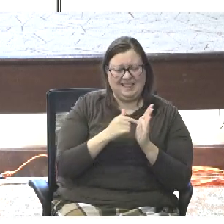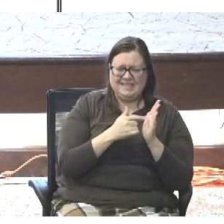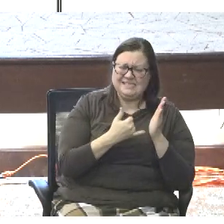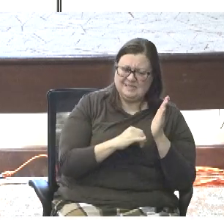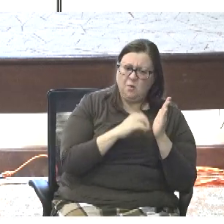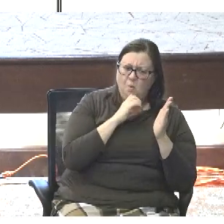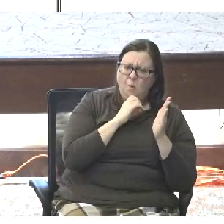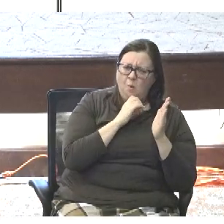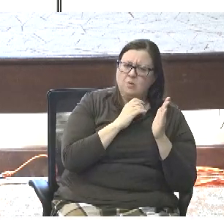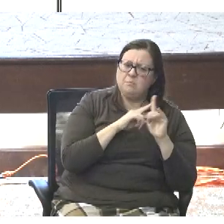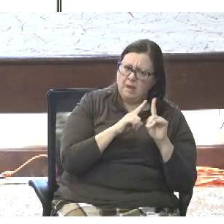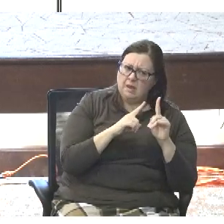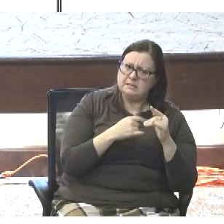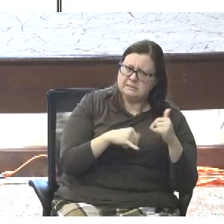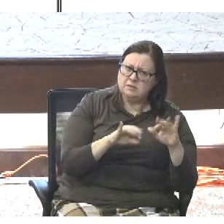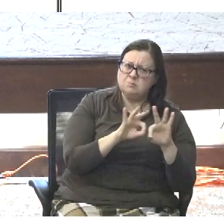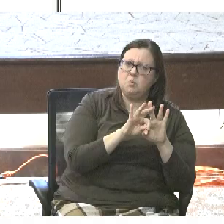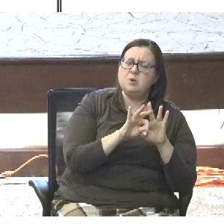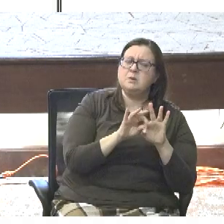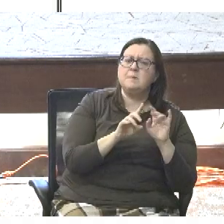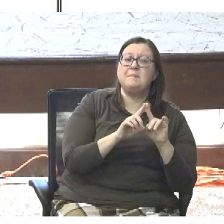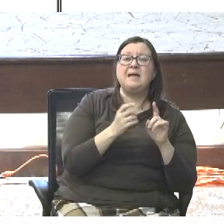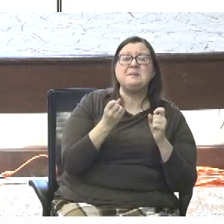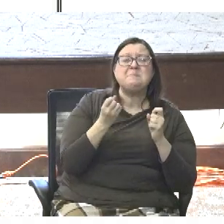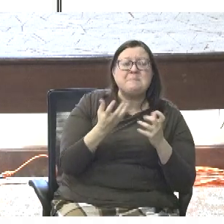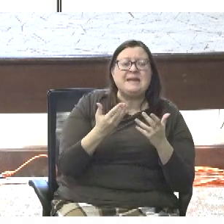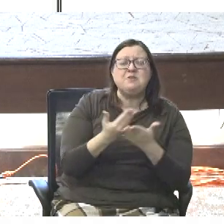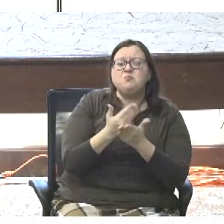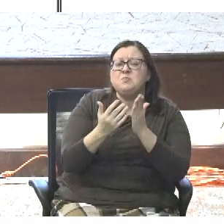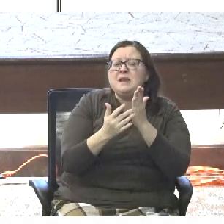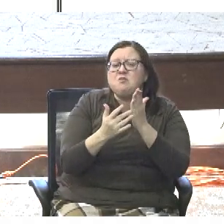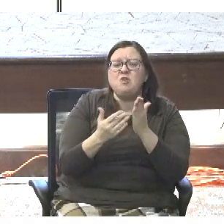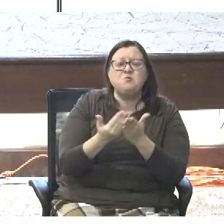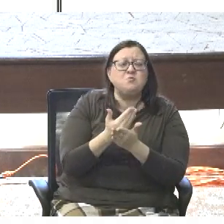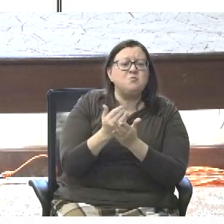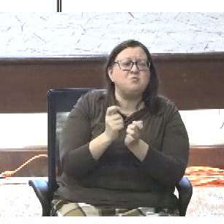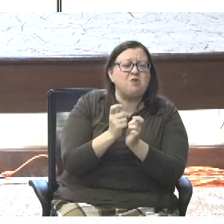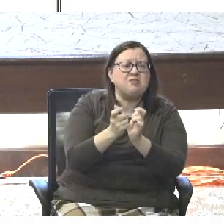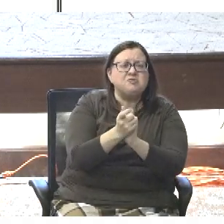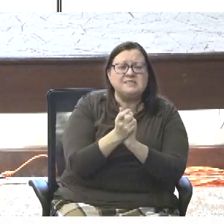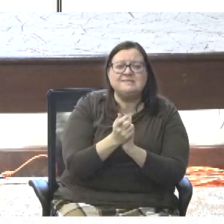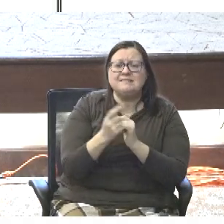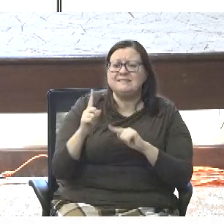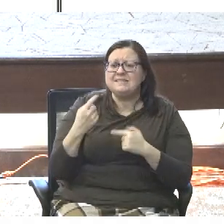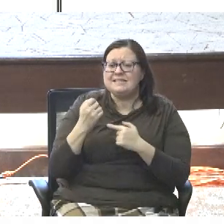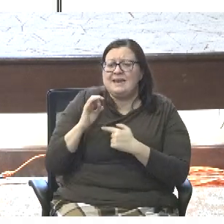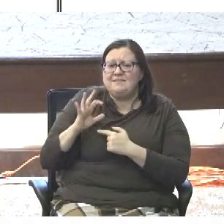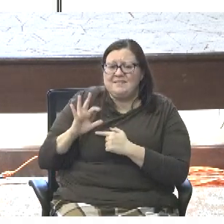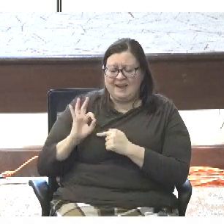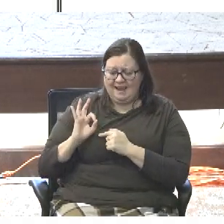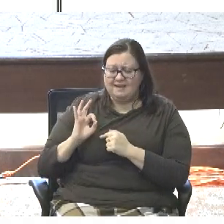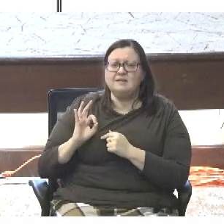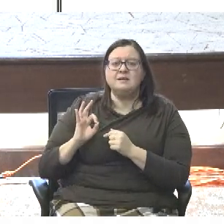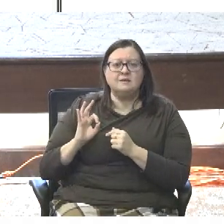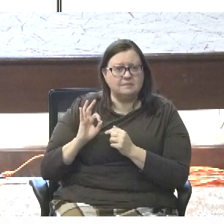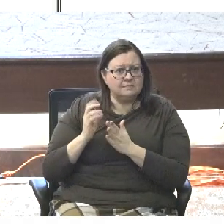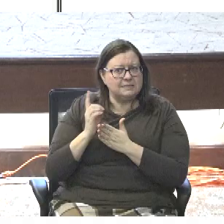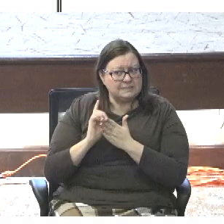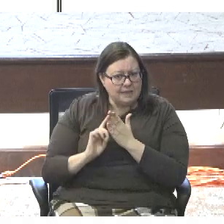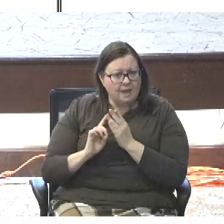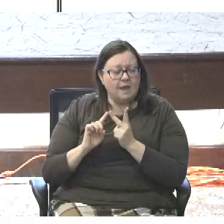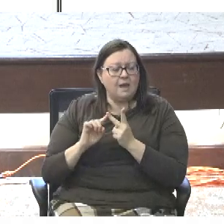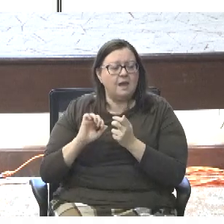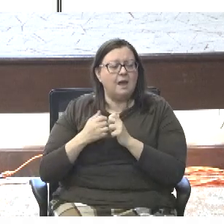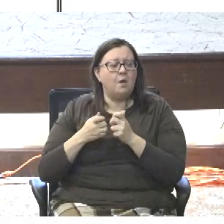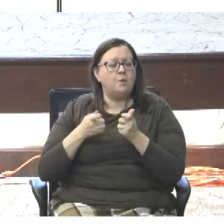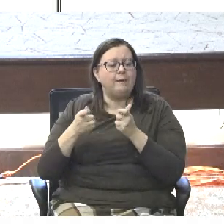pertinent. However, a lot of things have changed since 1959, and stormwater design and how we